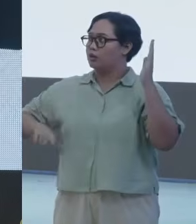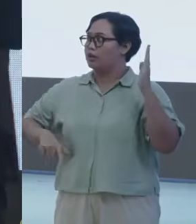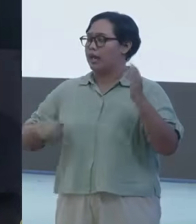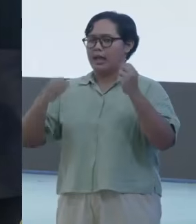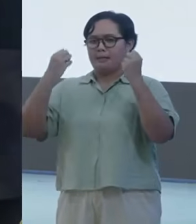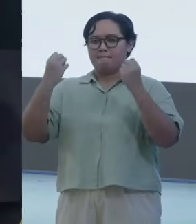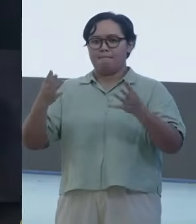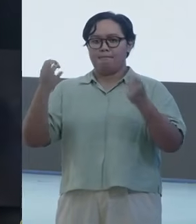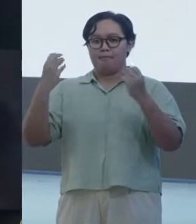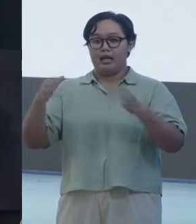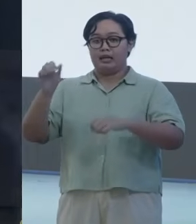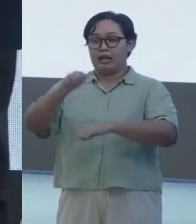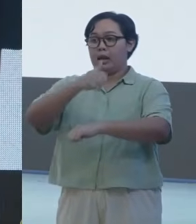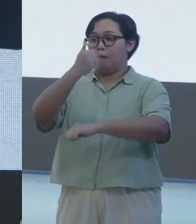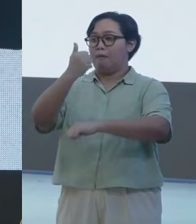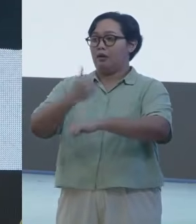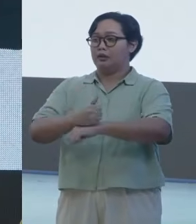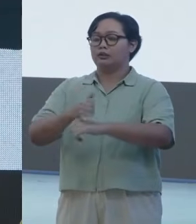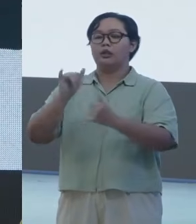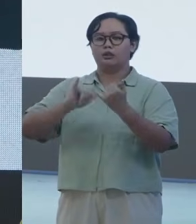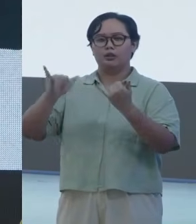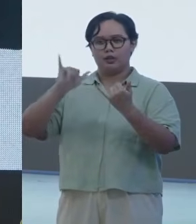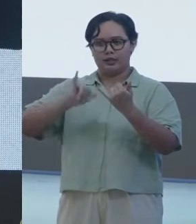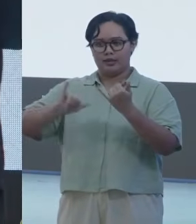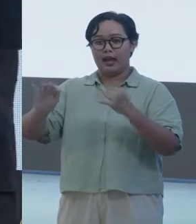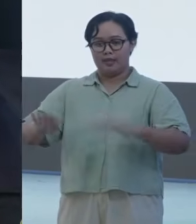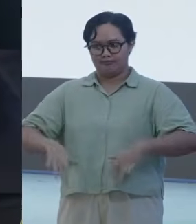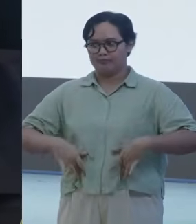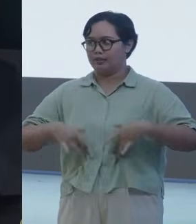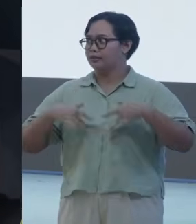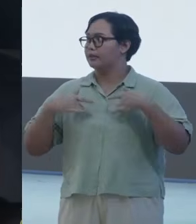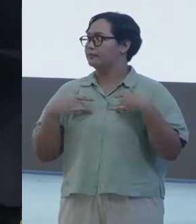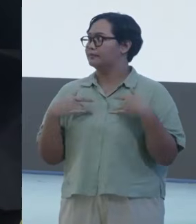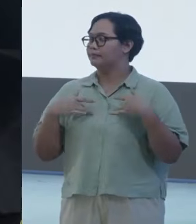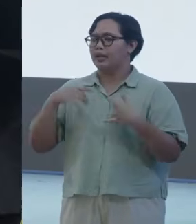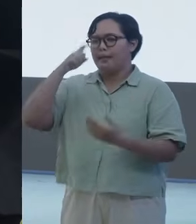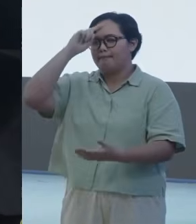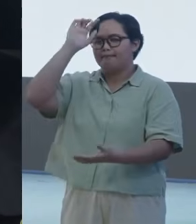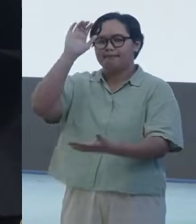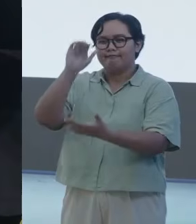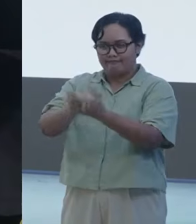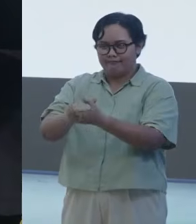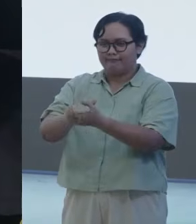as were appointed to eternal life believed.